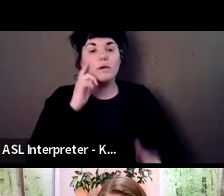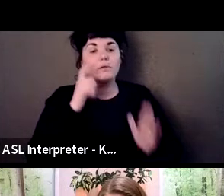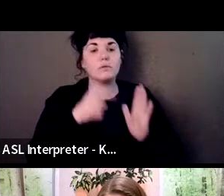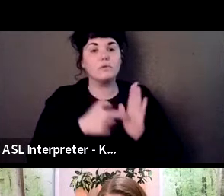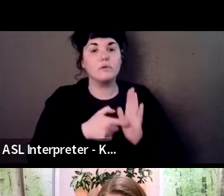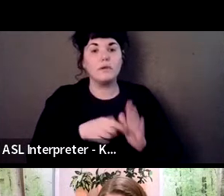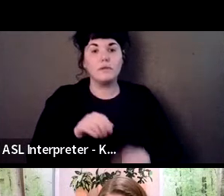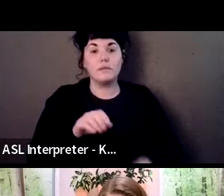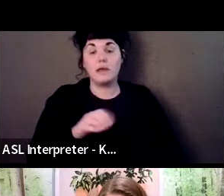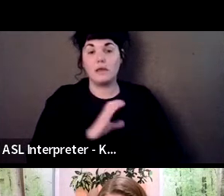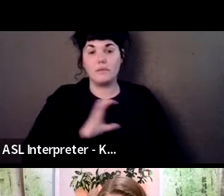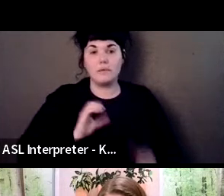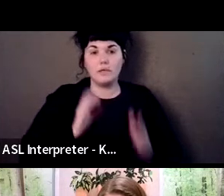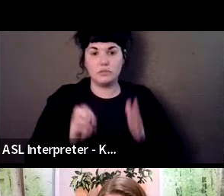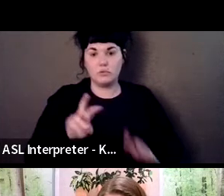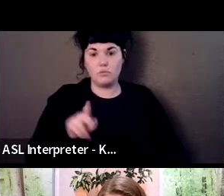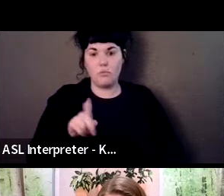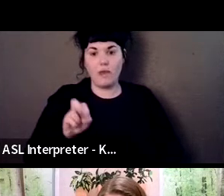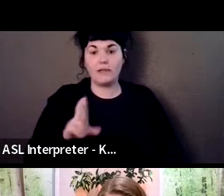10:23 a.m.